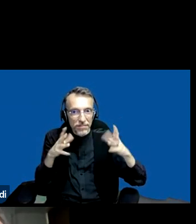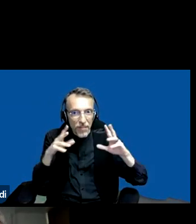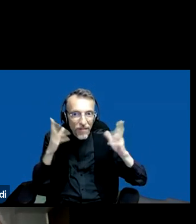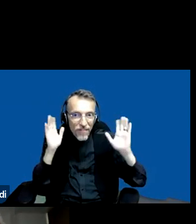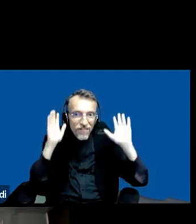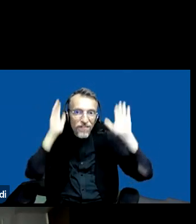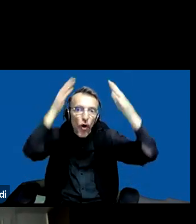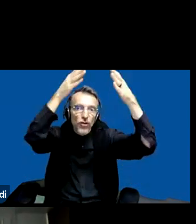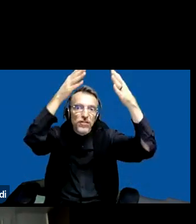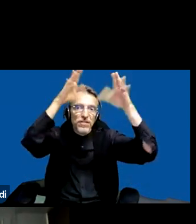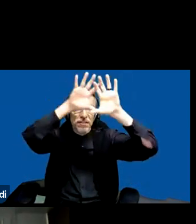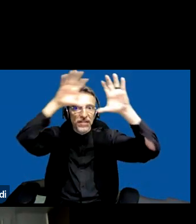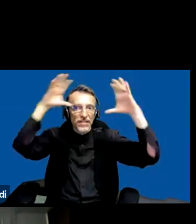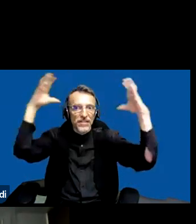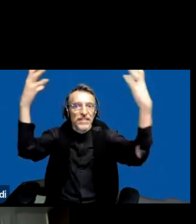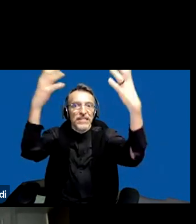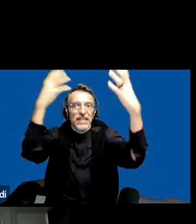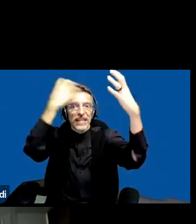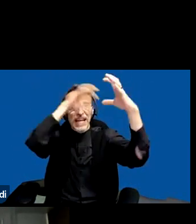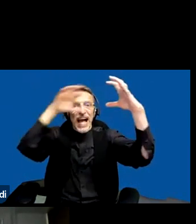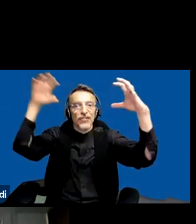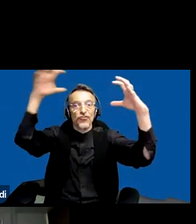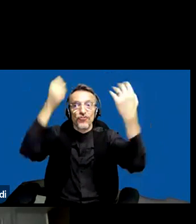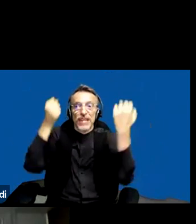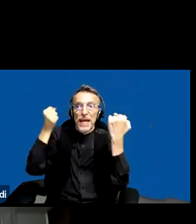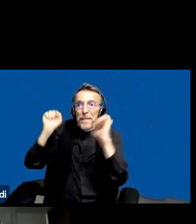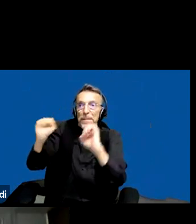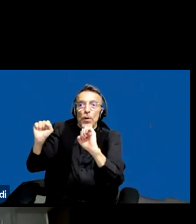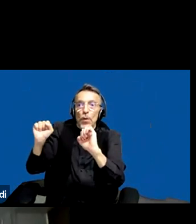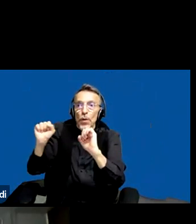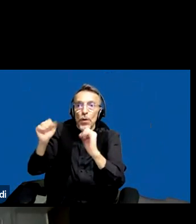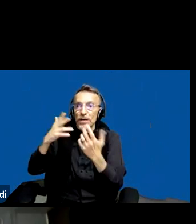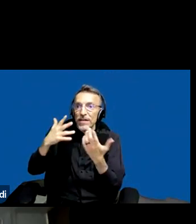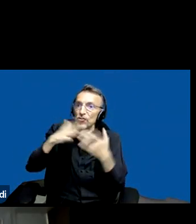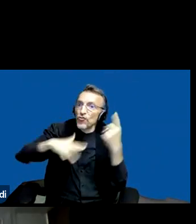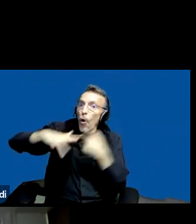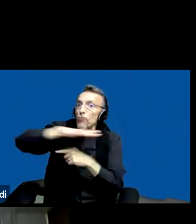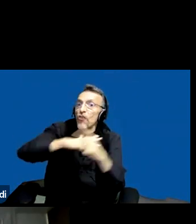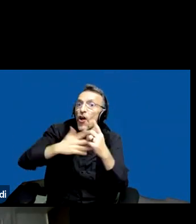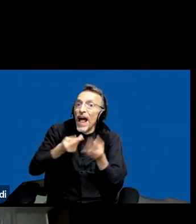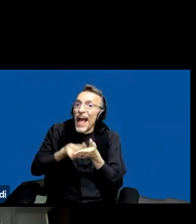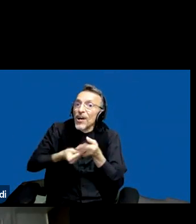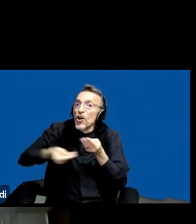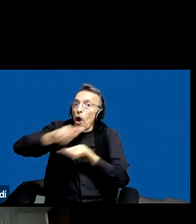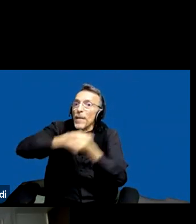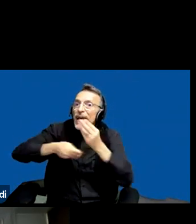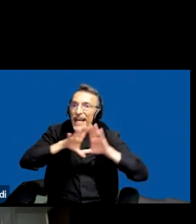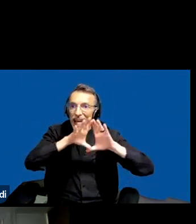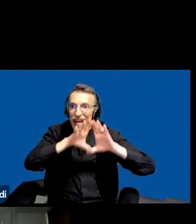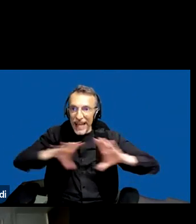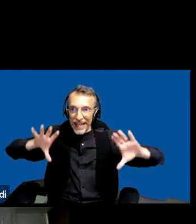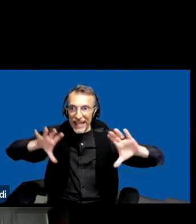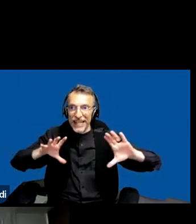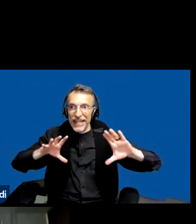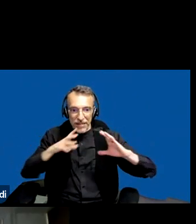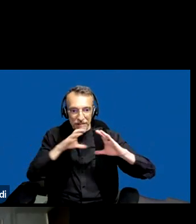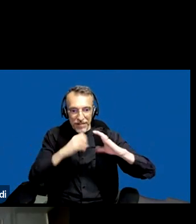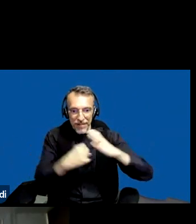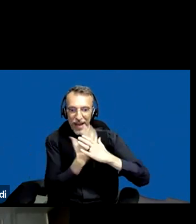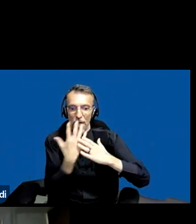acknowledging that global north countries aren't immune from the social and economic problems that development is trying to solve? I think a very